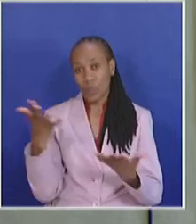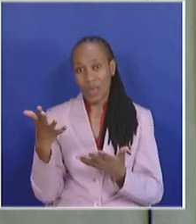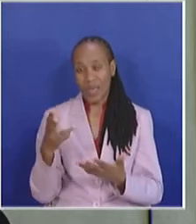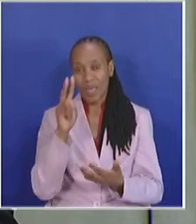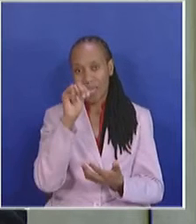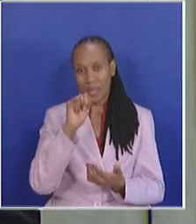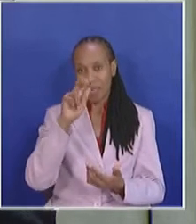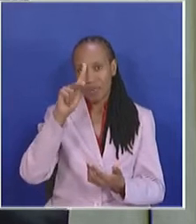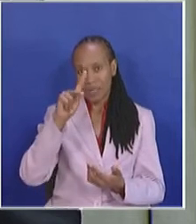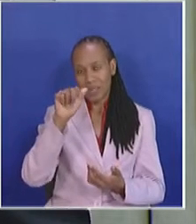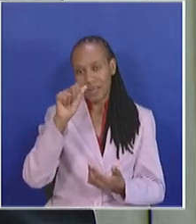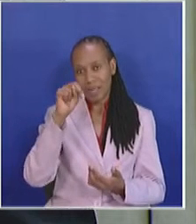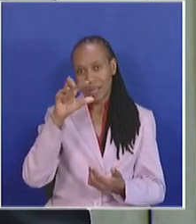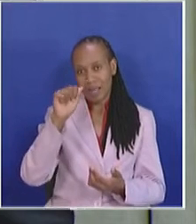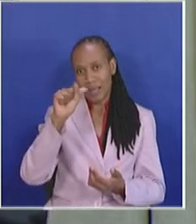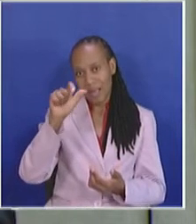Nkangala, Mpumalanga.